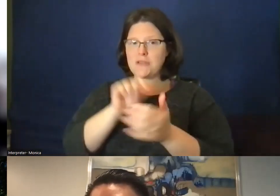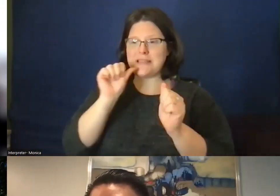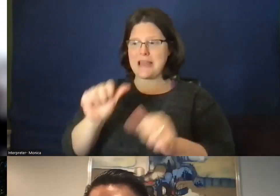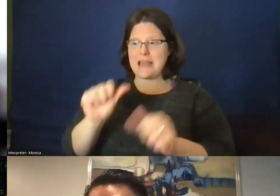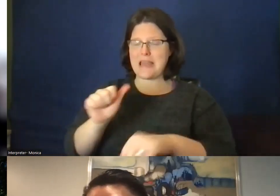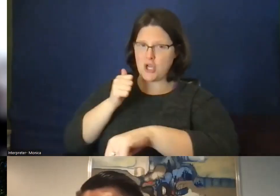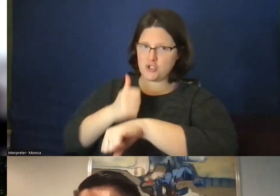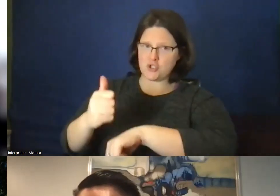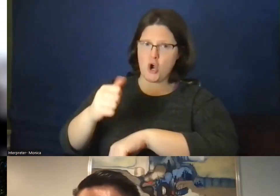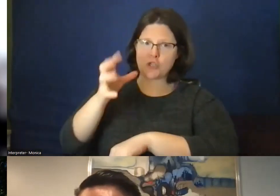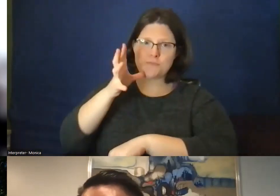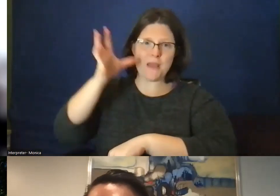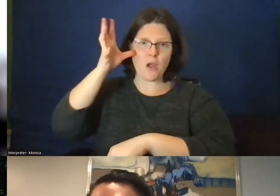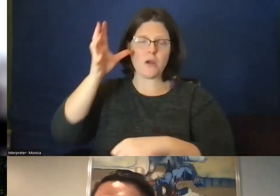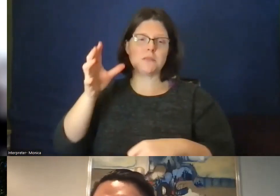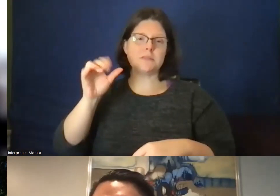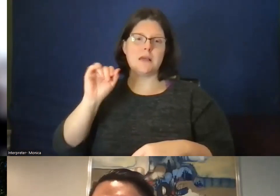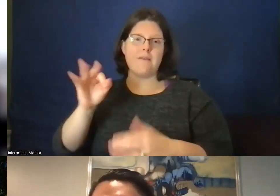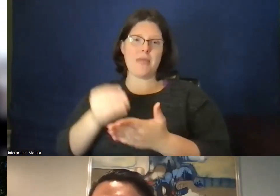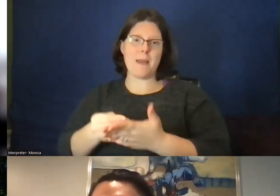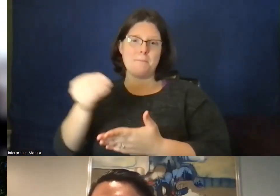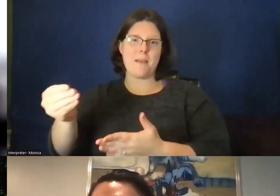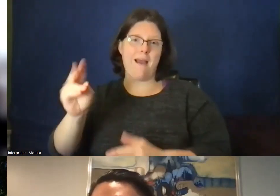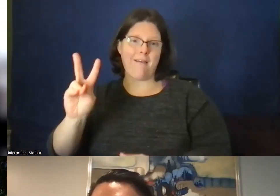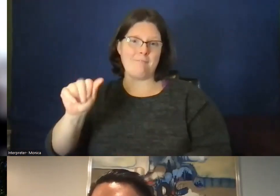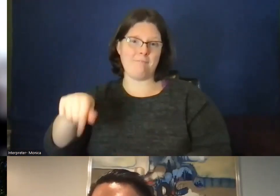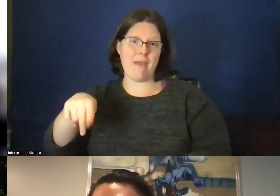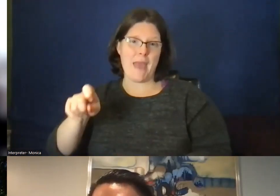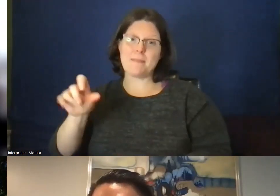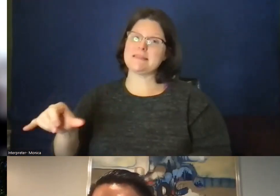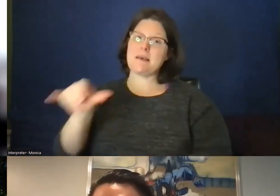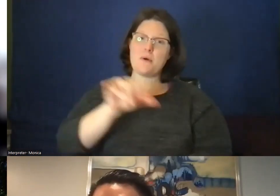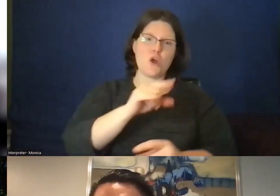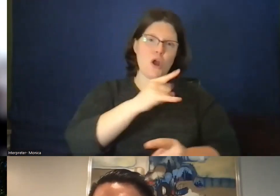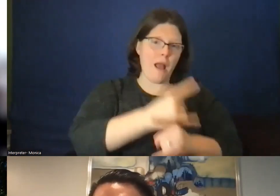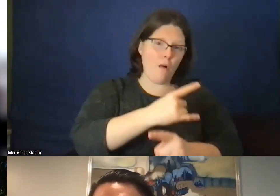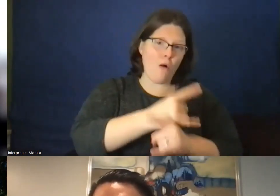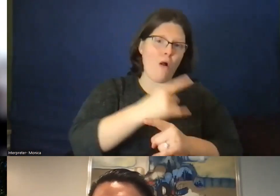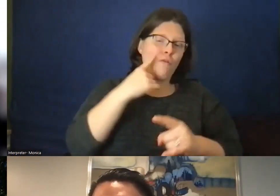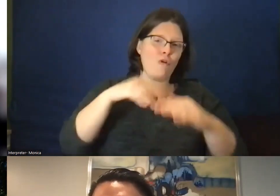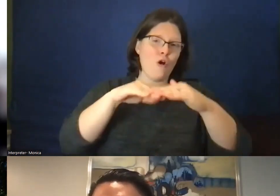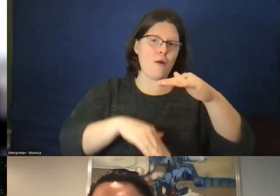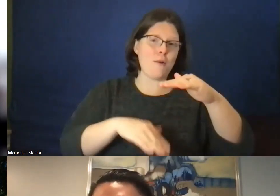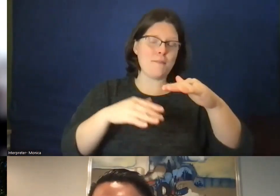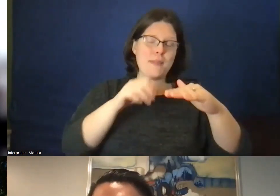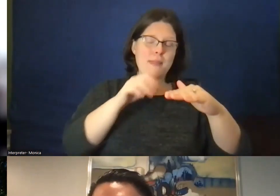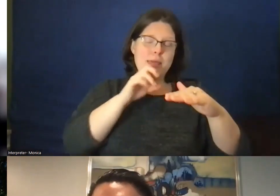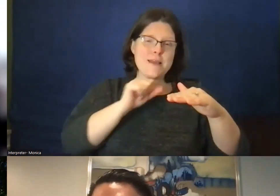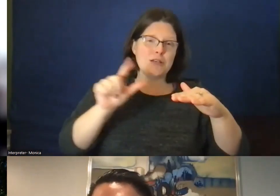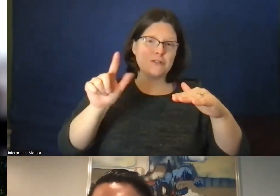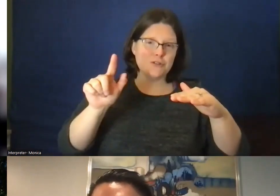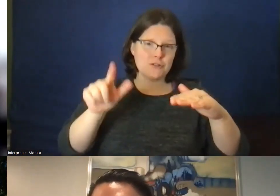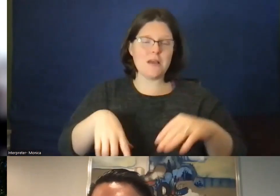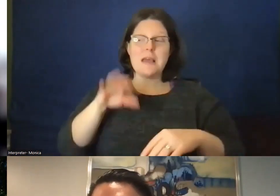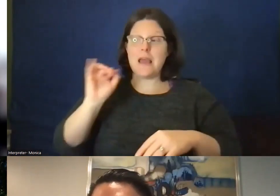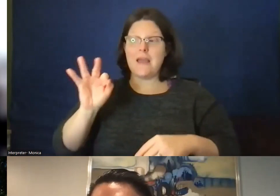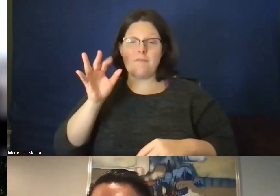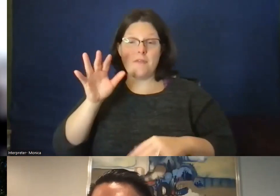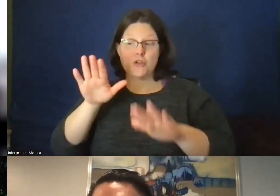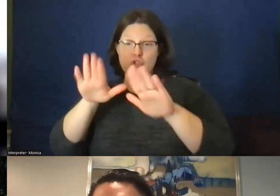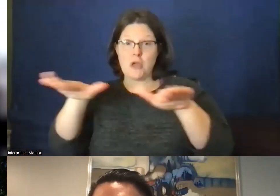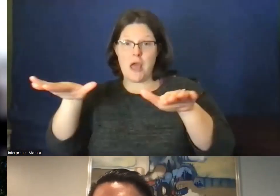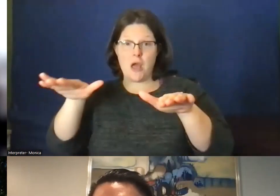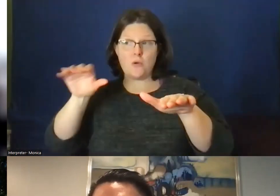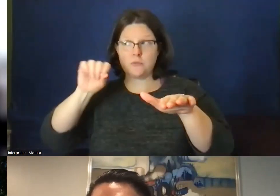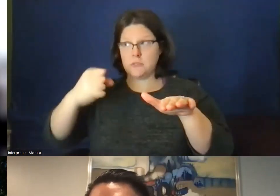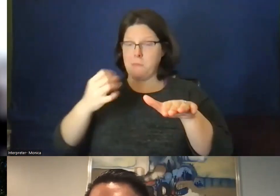for their kids, similar to purchasing alcohol for a minor? If the child admits their parents bought